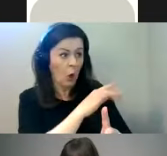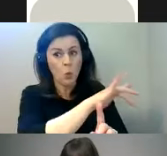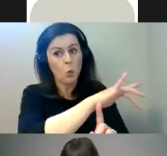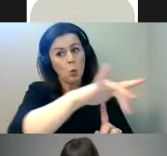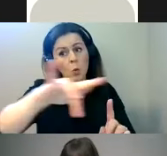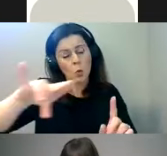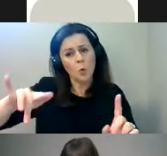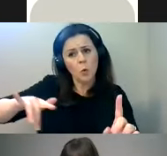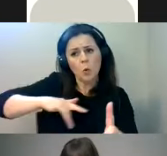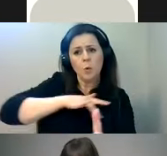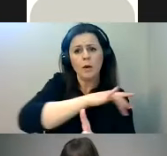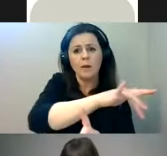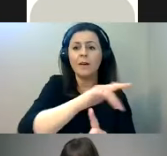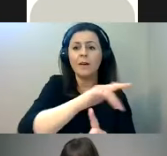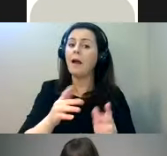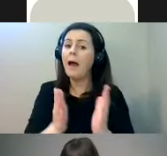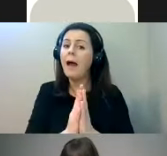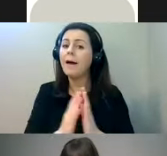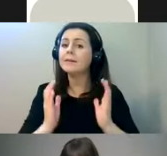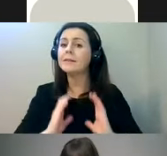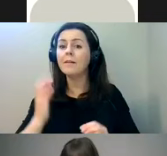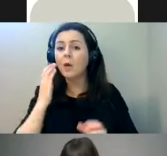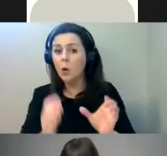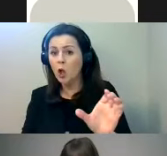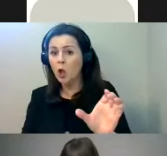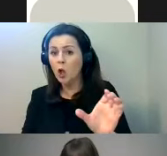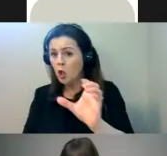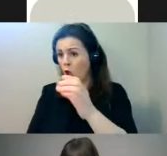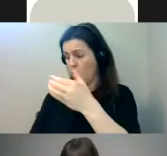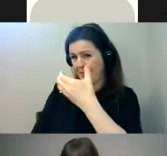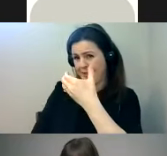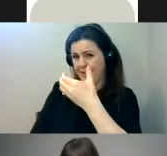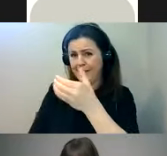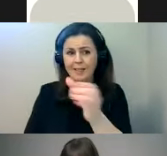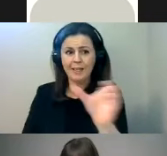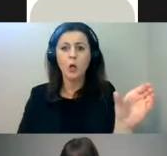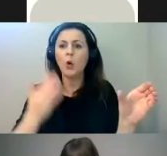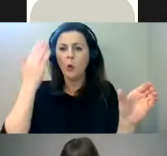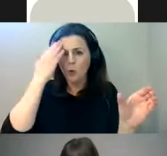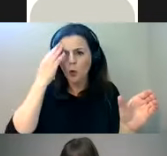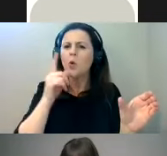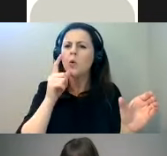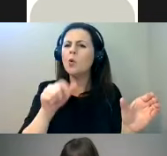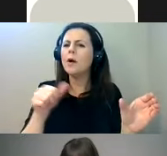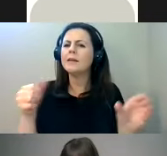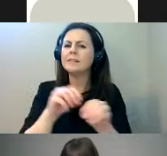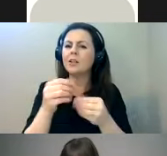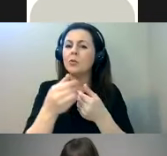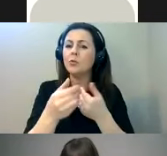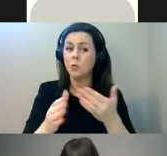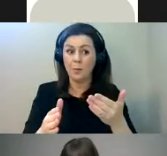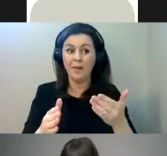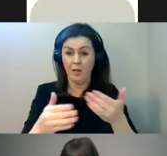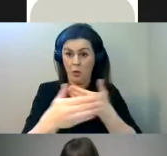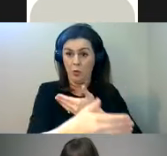the client turn the phone around so you know who's in the room. And make sure the door is closed so that